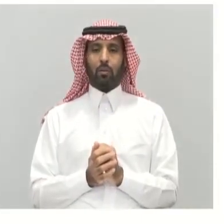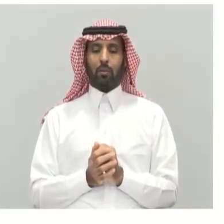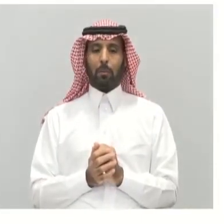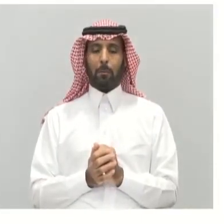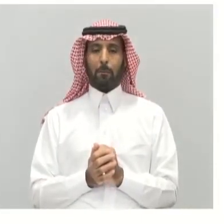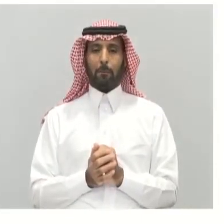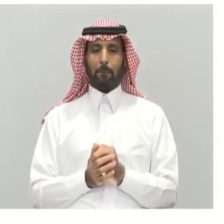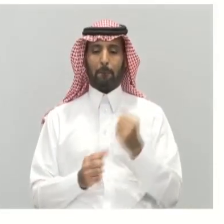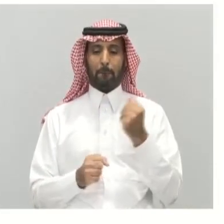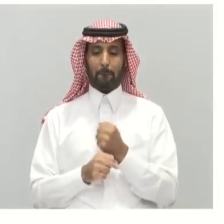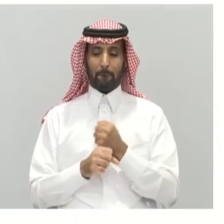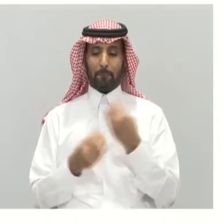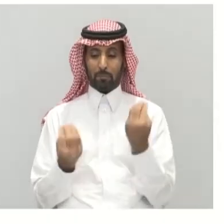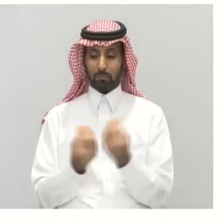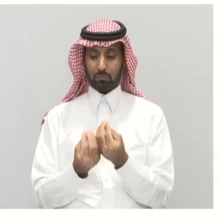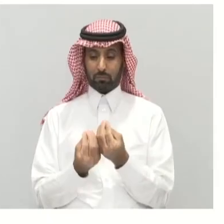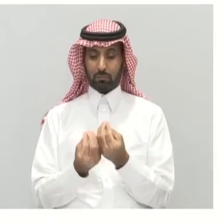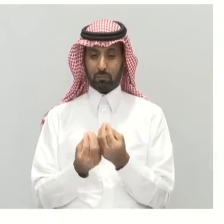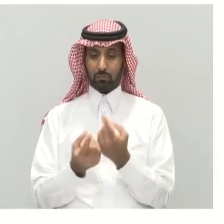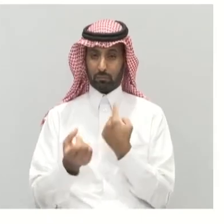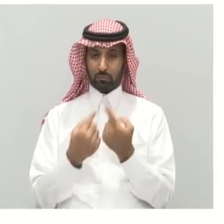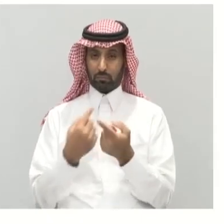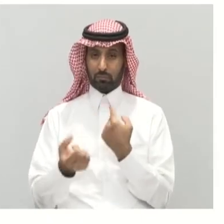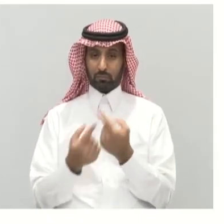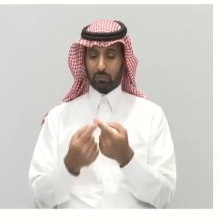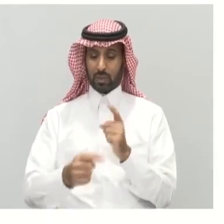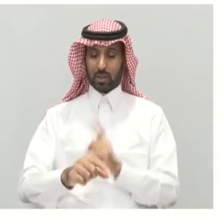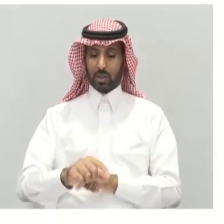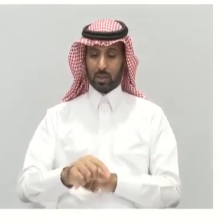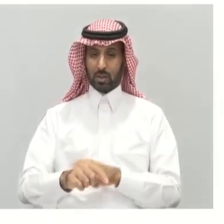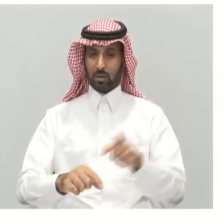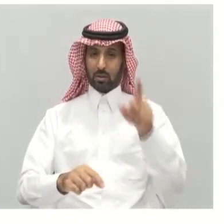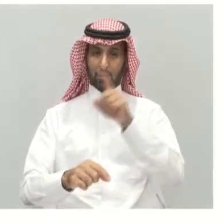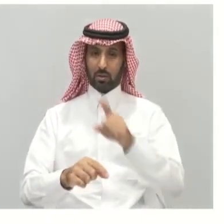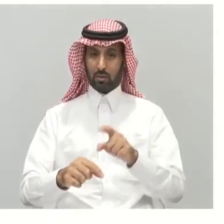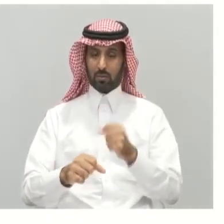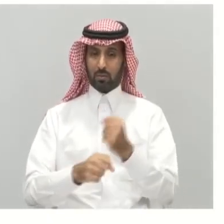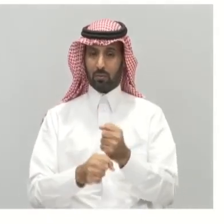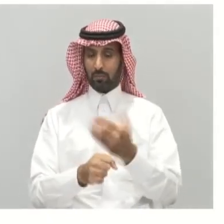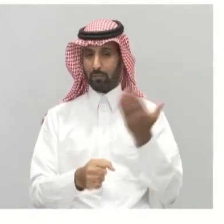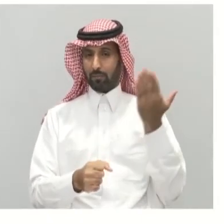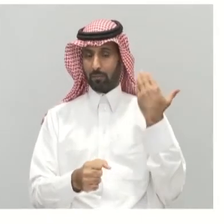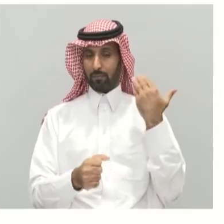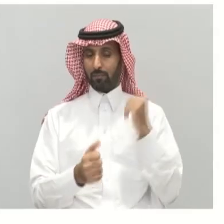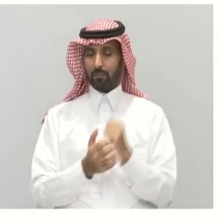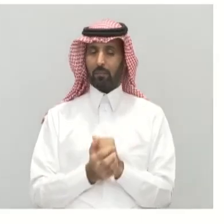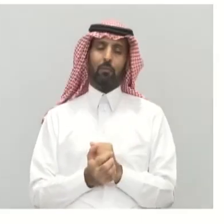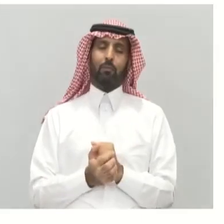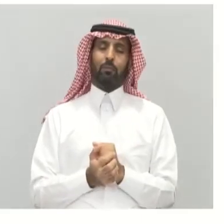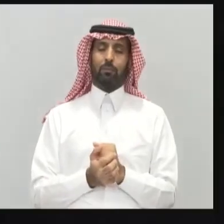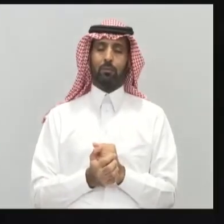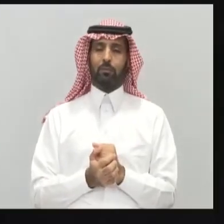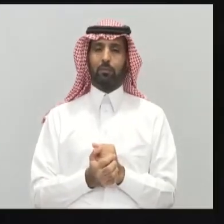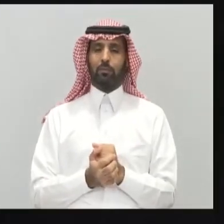with a partner. Ask your partner questions using time expressions in the past. Do you remember last week,